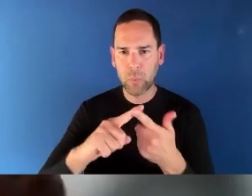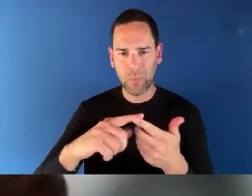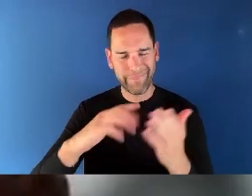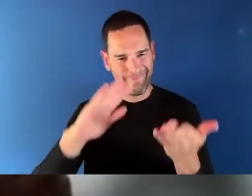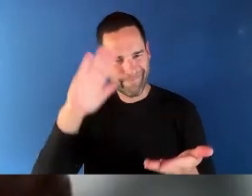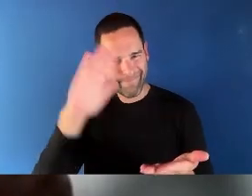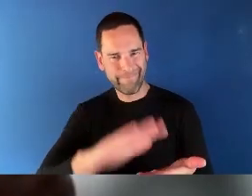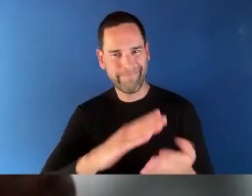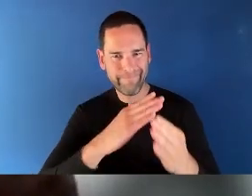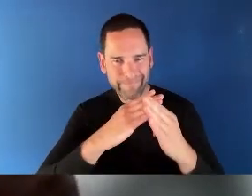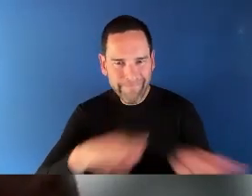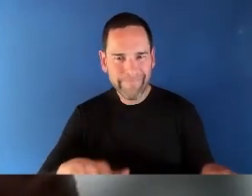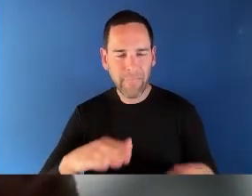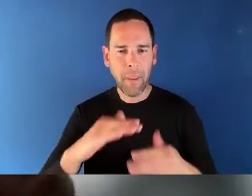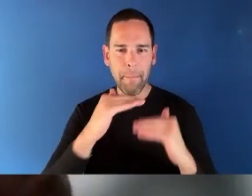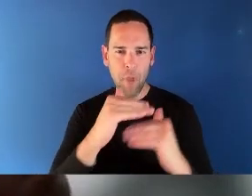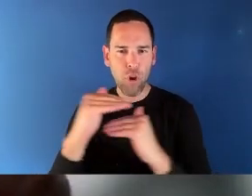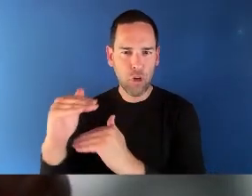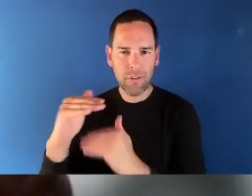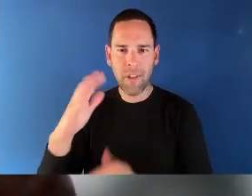education